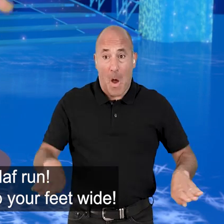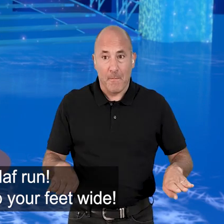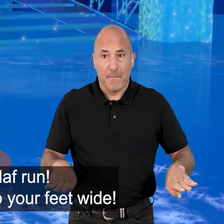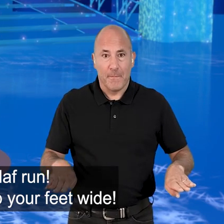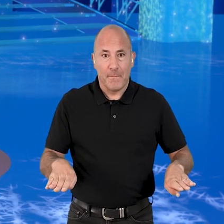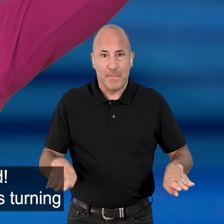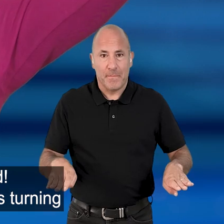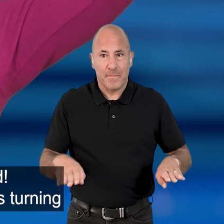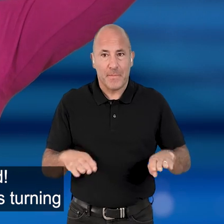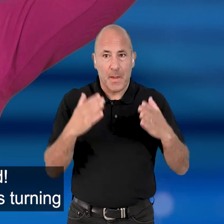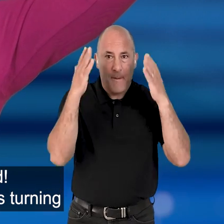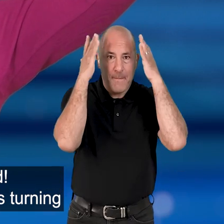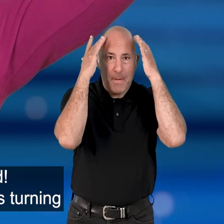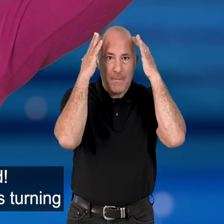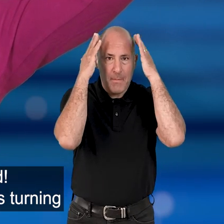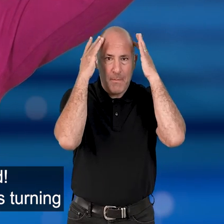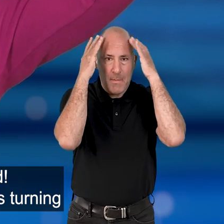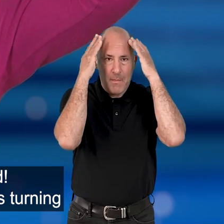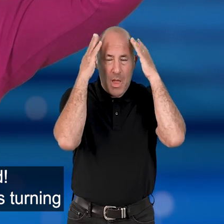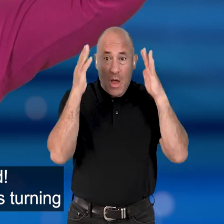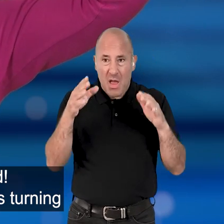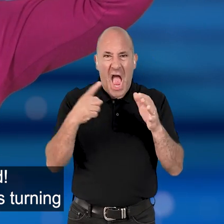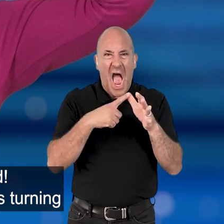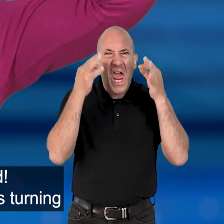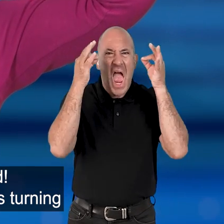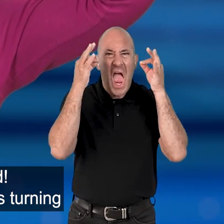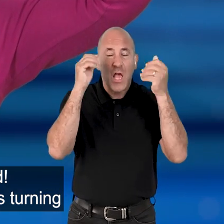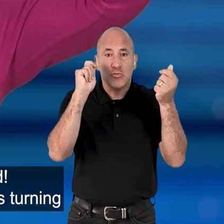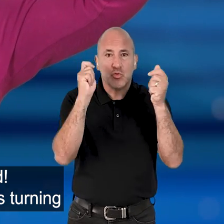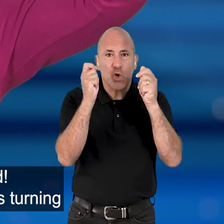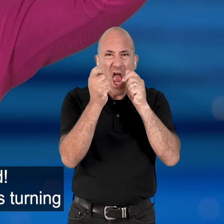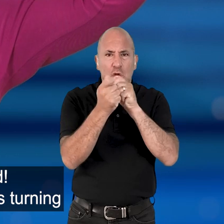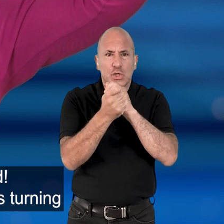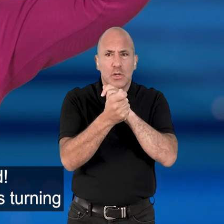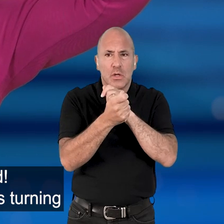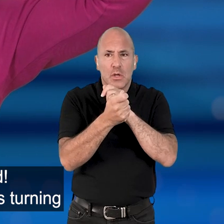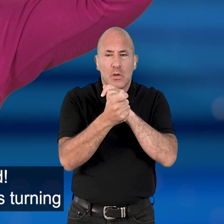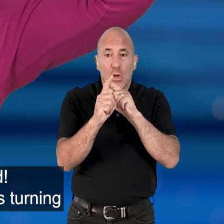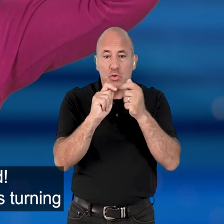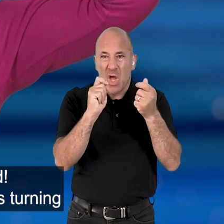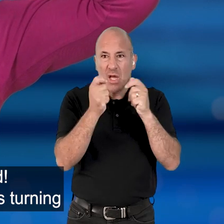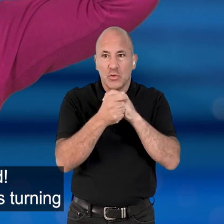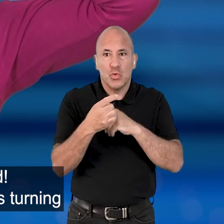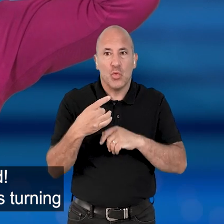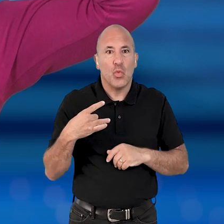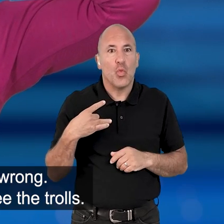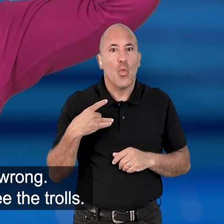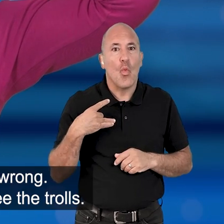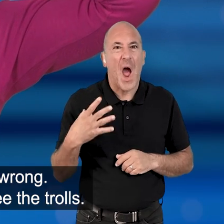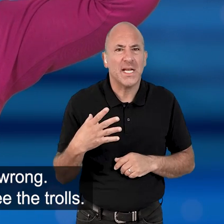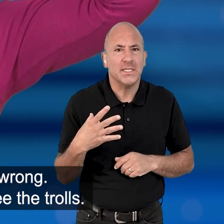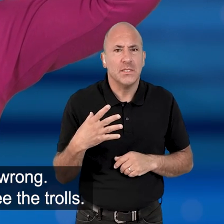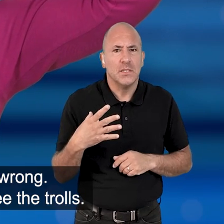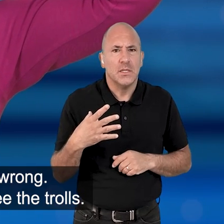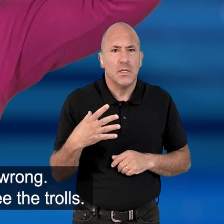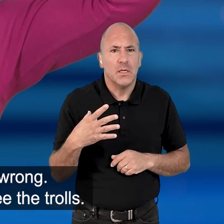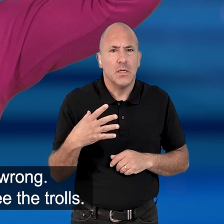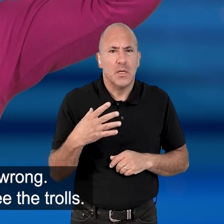feet wide, pitter-patter on your head. Anna's hair is changing colour. It's turning